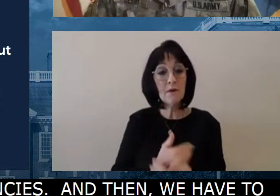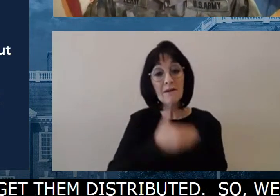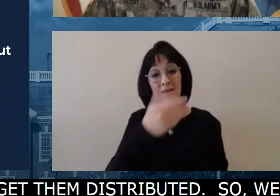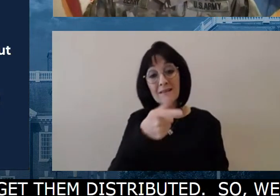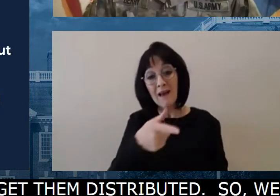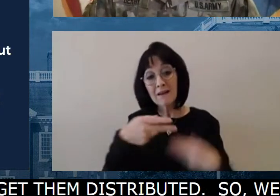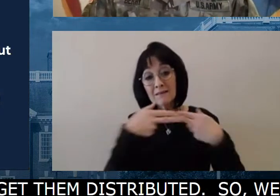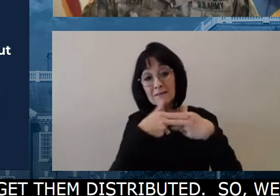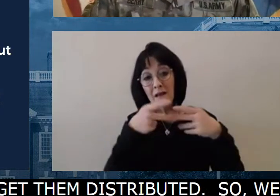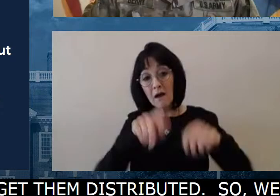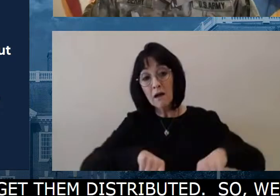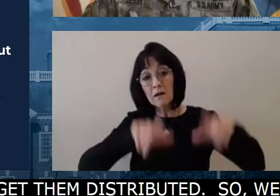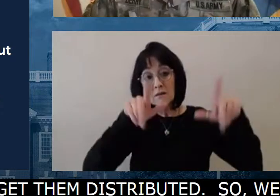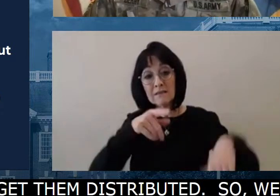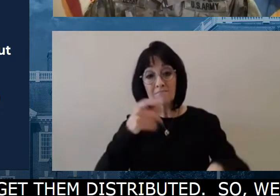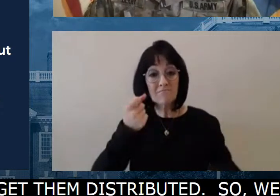testing,